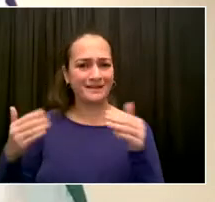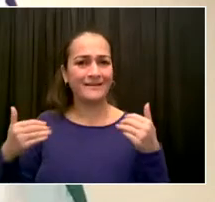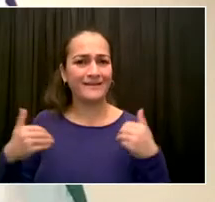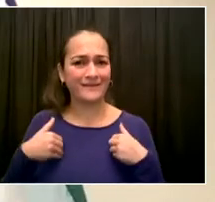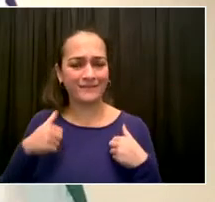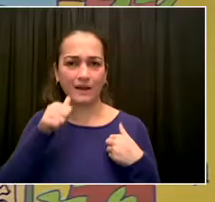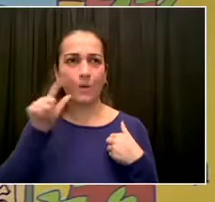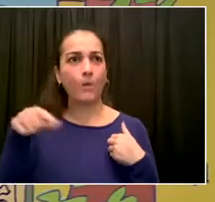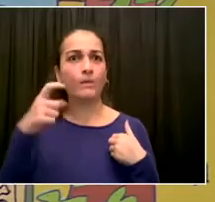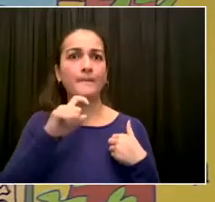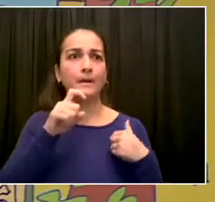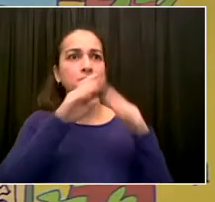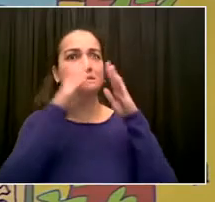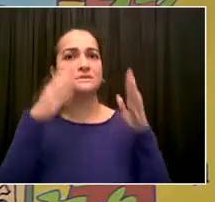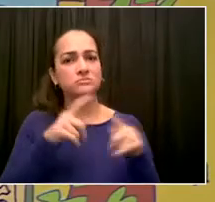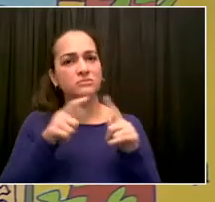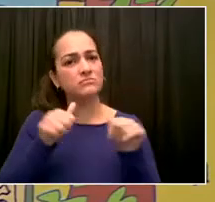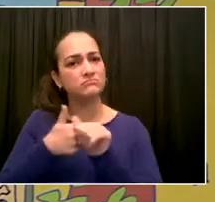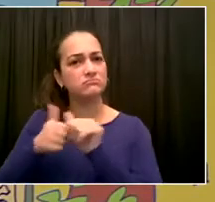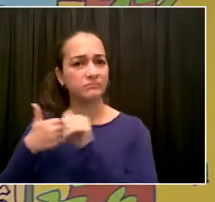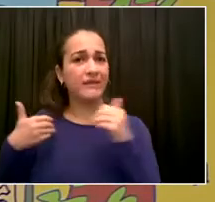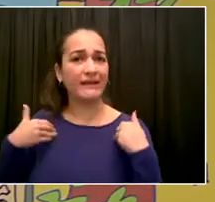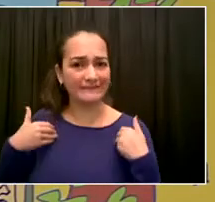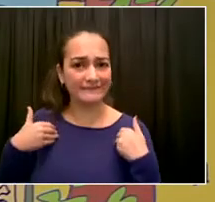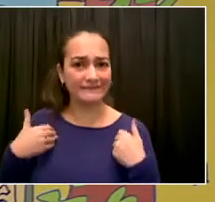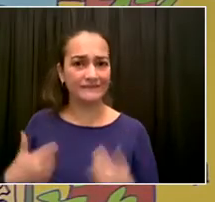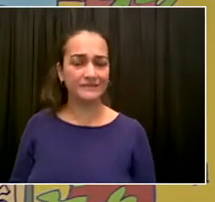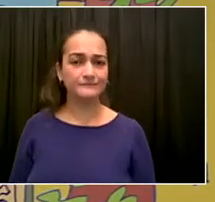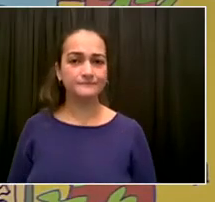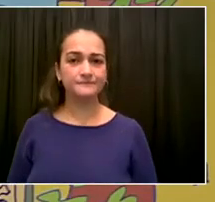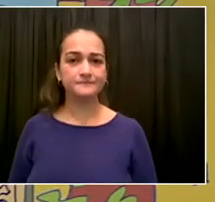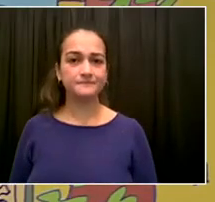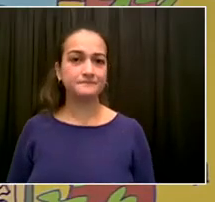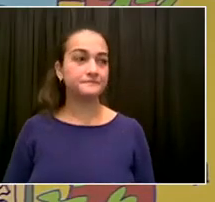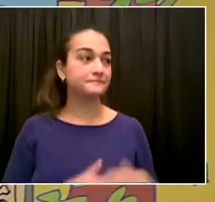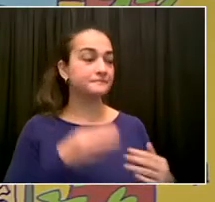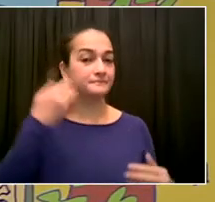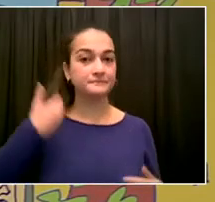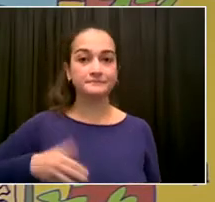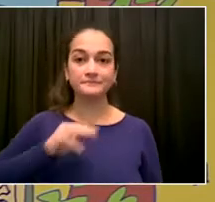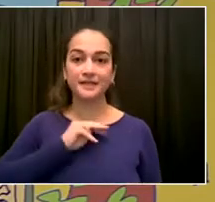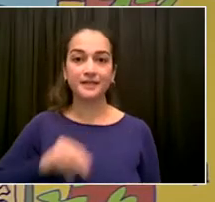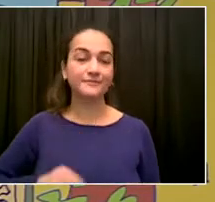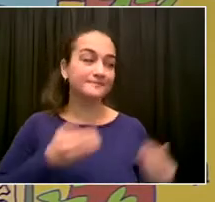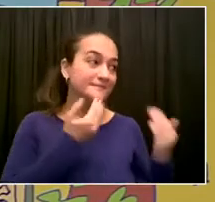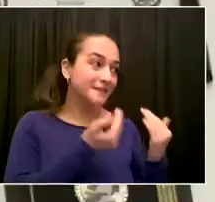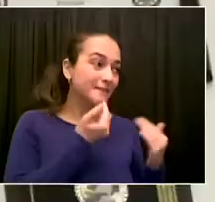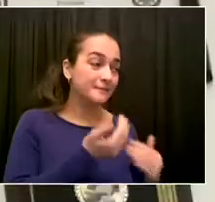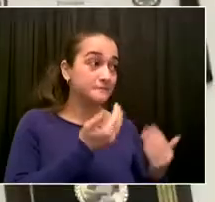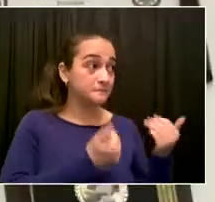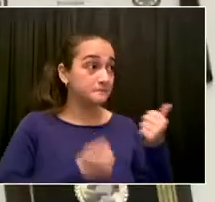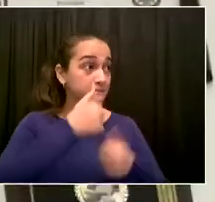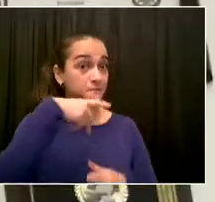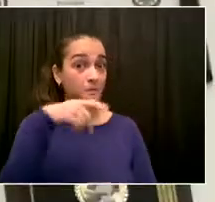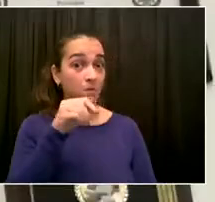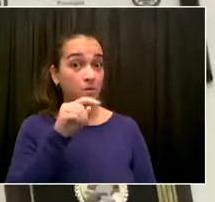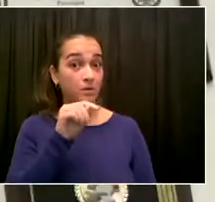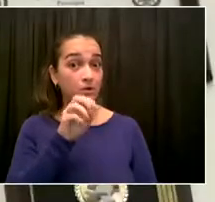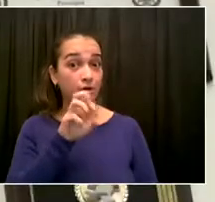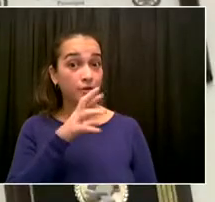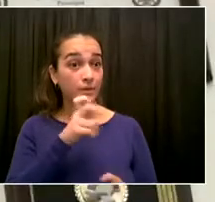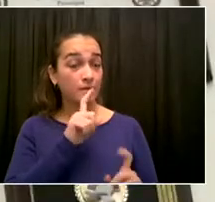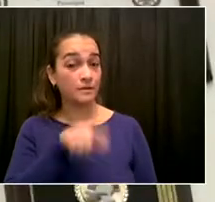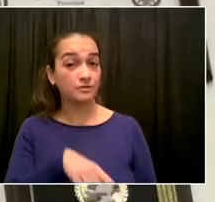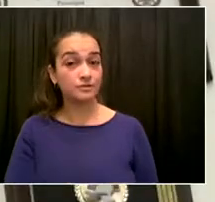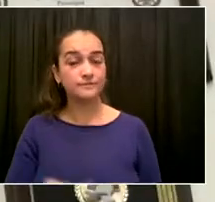school. Thank you. Chancellor, you want to add anything? And really briefly, again, I think one of the